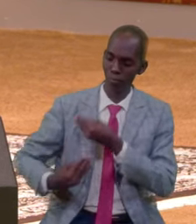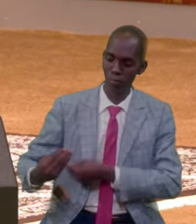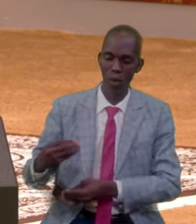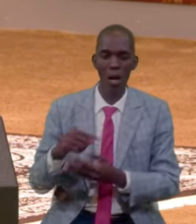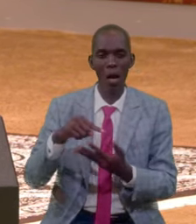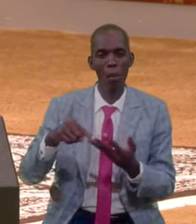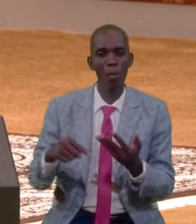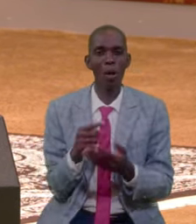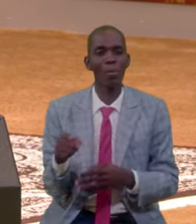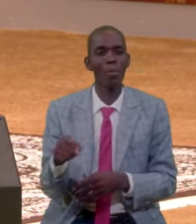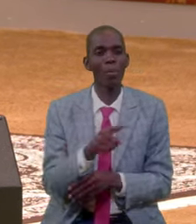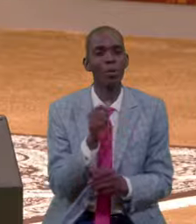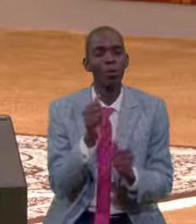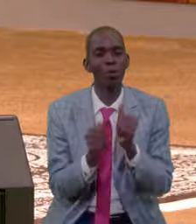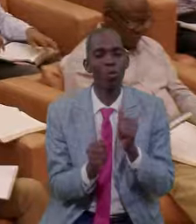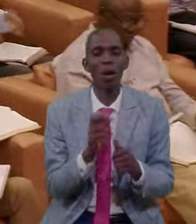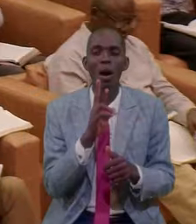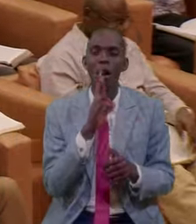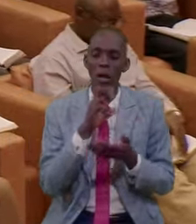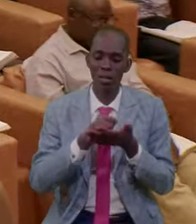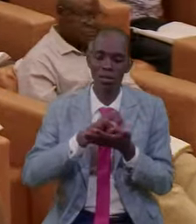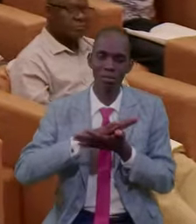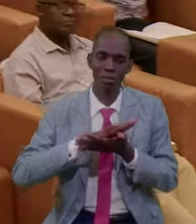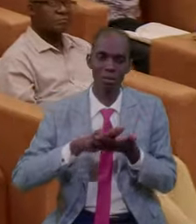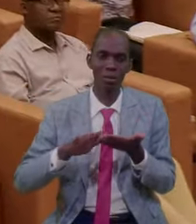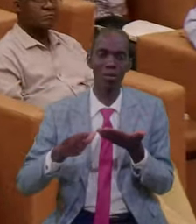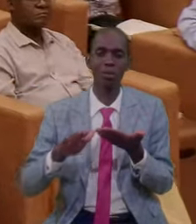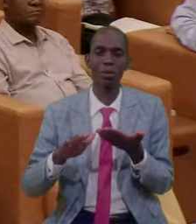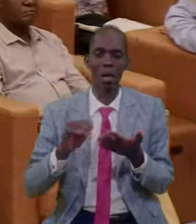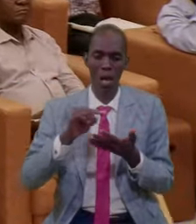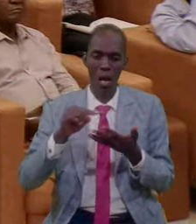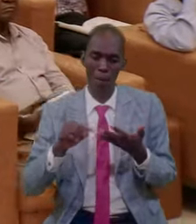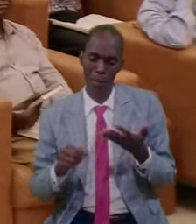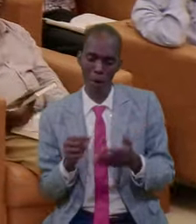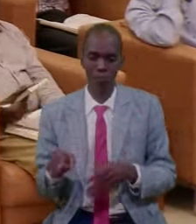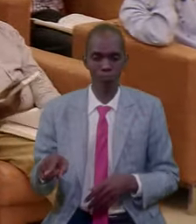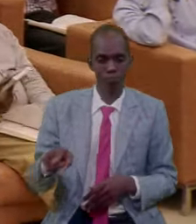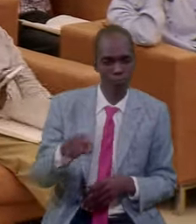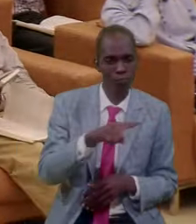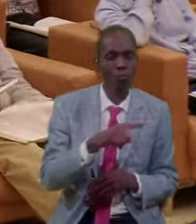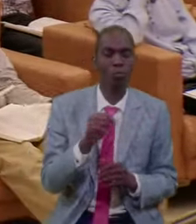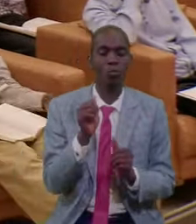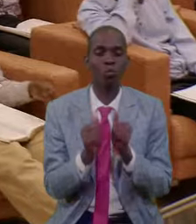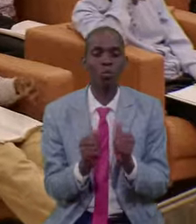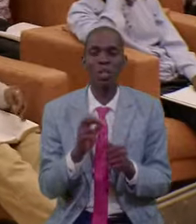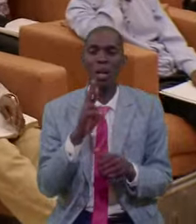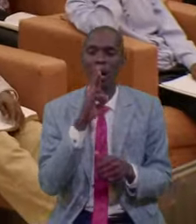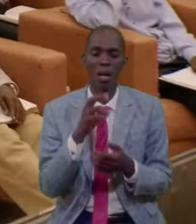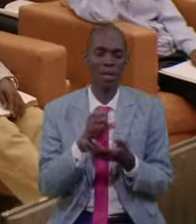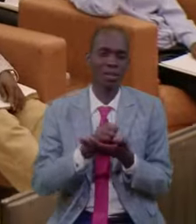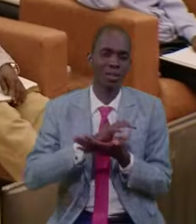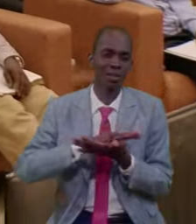them which are sanctified. Among them which are sanctified